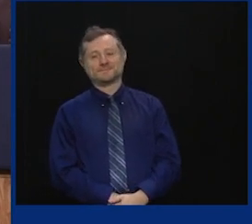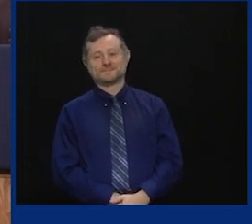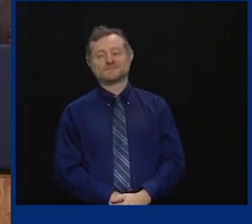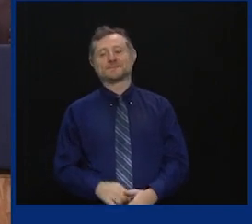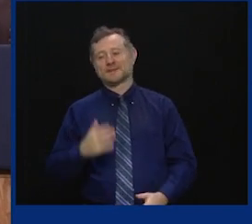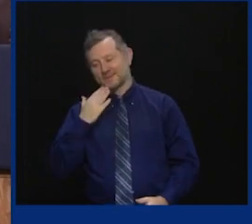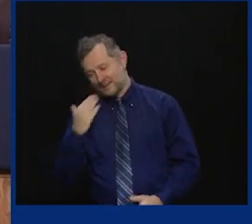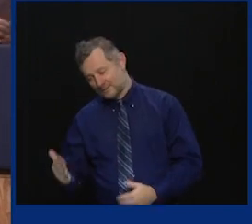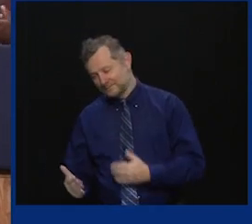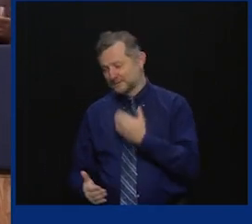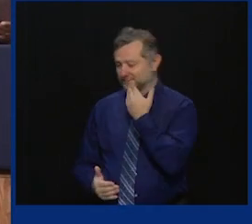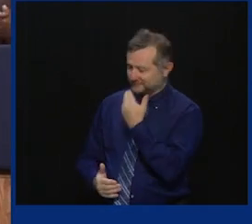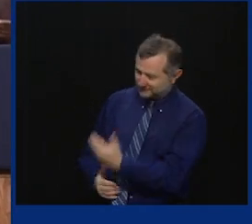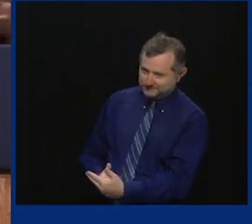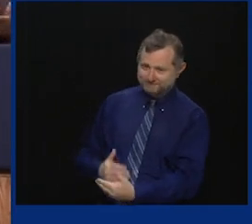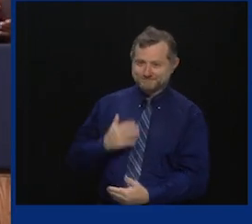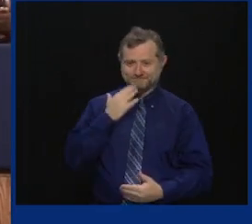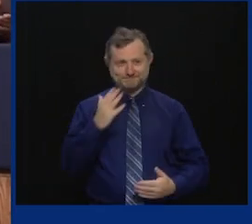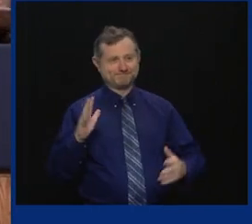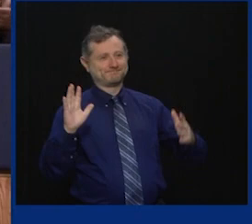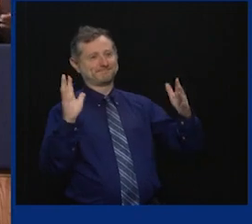All right. Now,